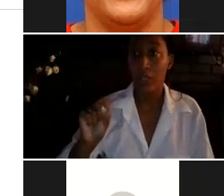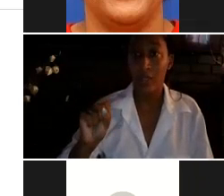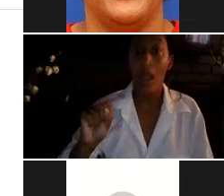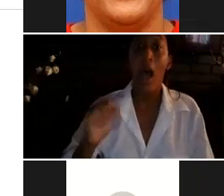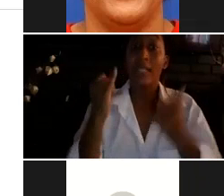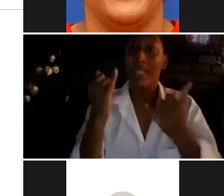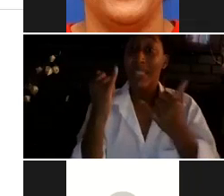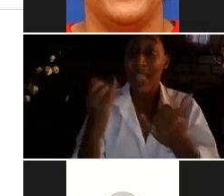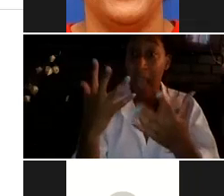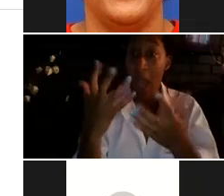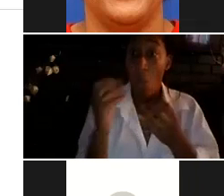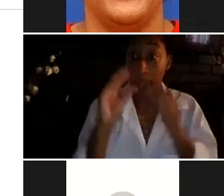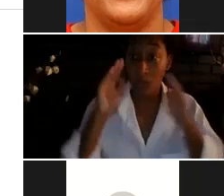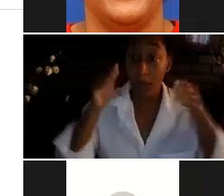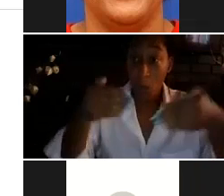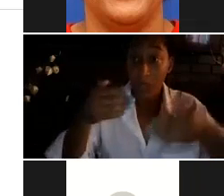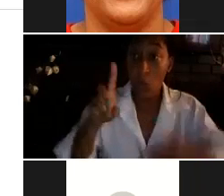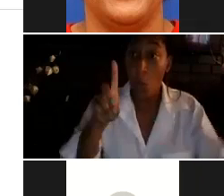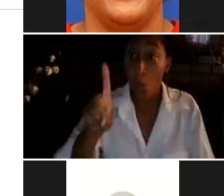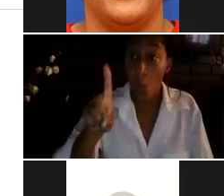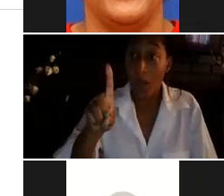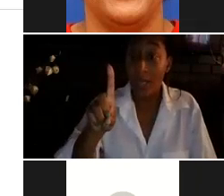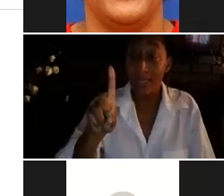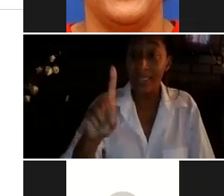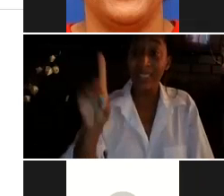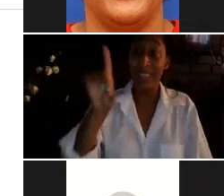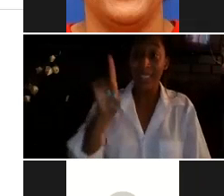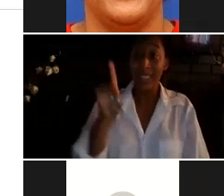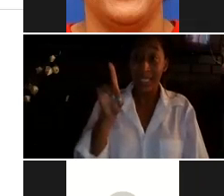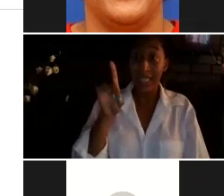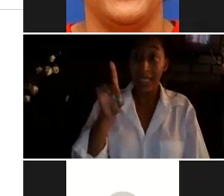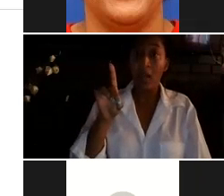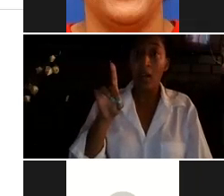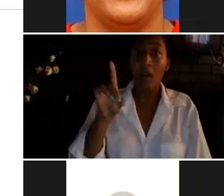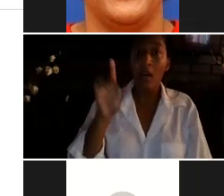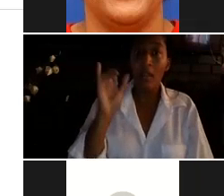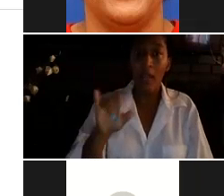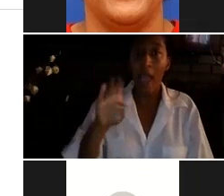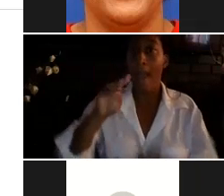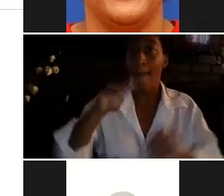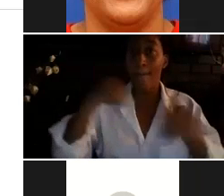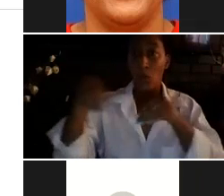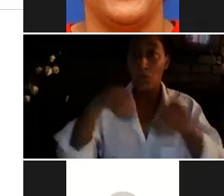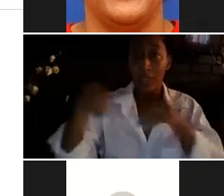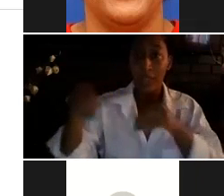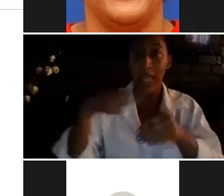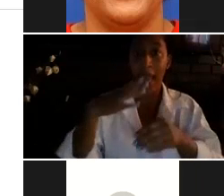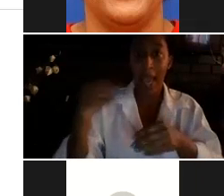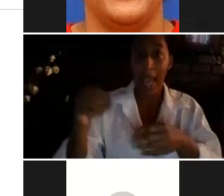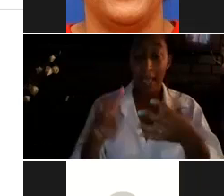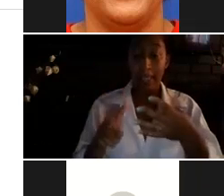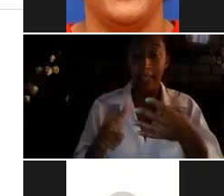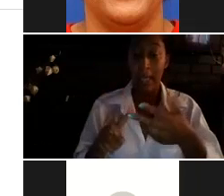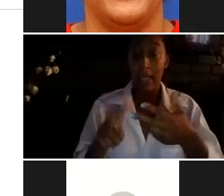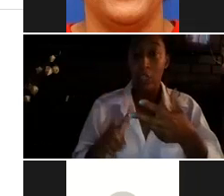Uh, I'll briefly mention vectors. We'll finish up with vectors on Wednesday and do 2D motion on Wednesday. So